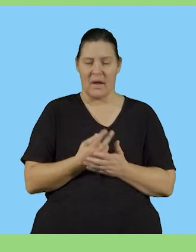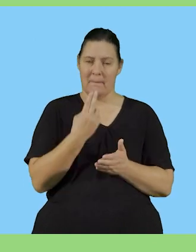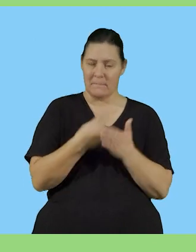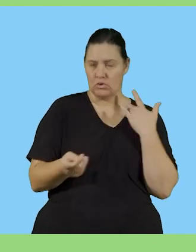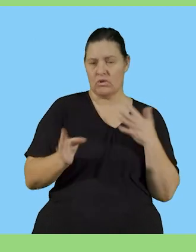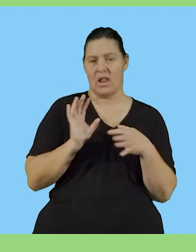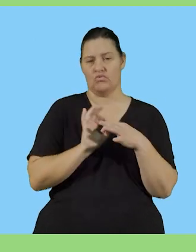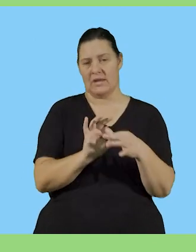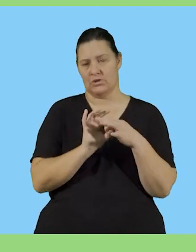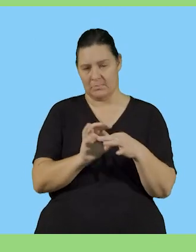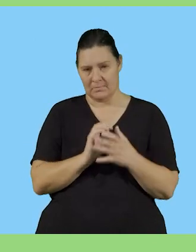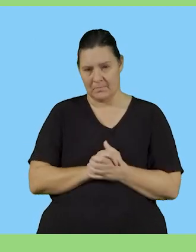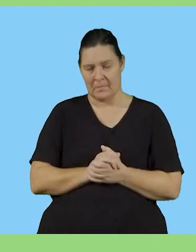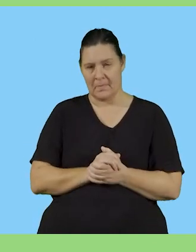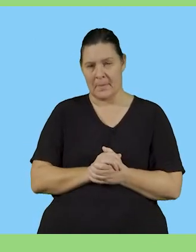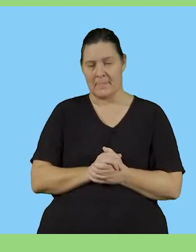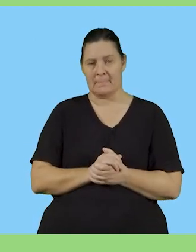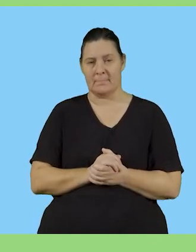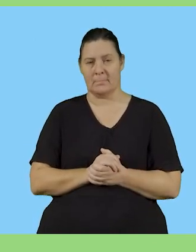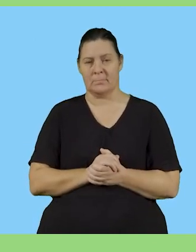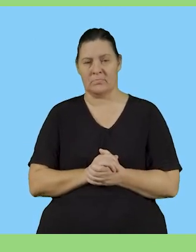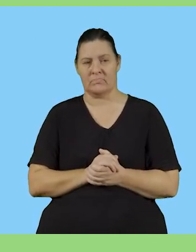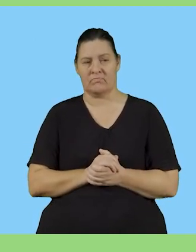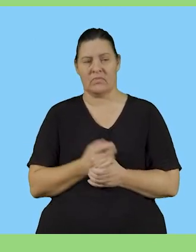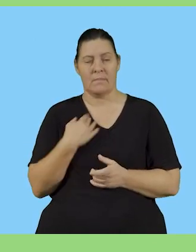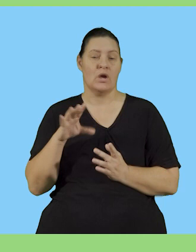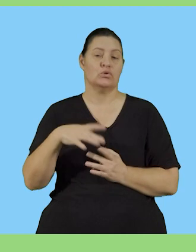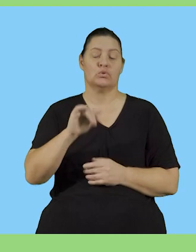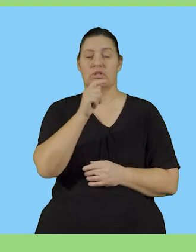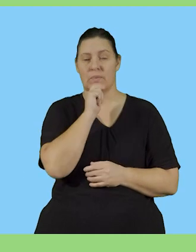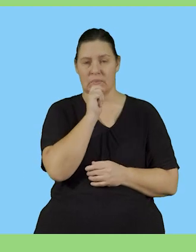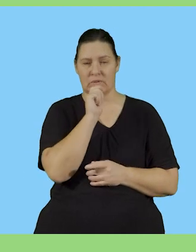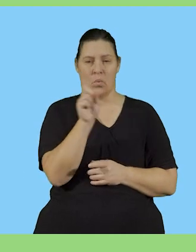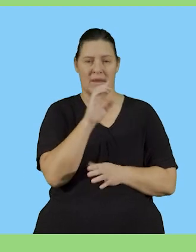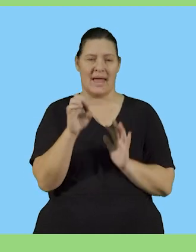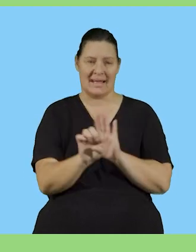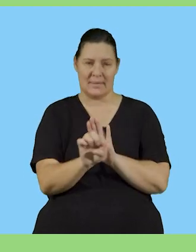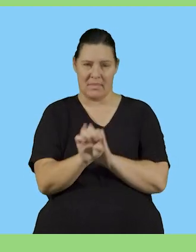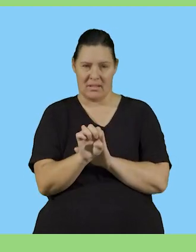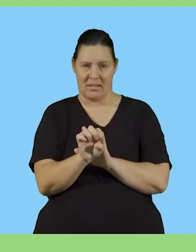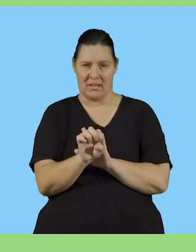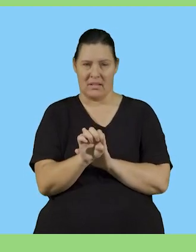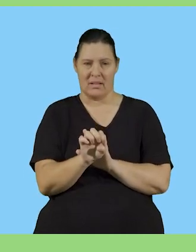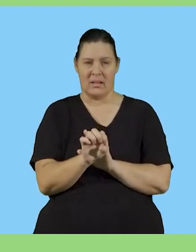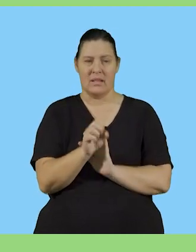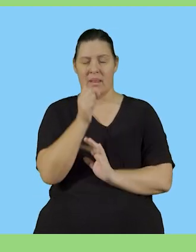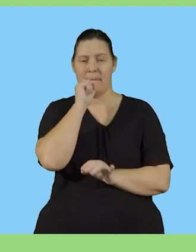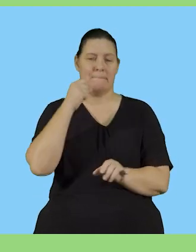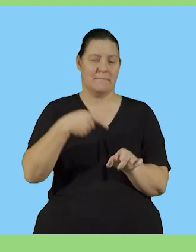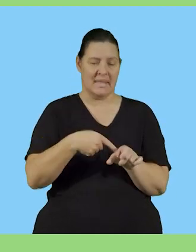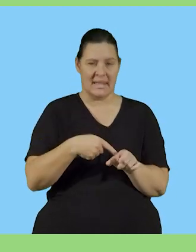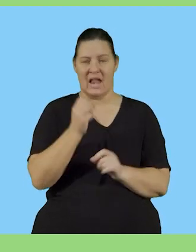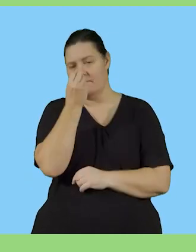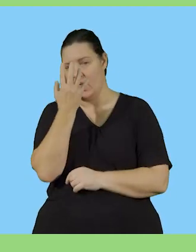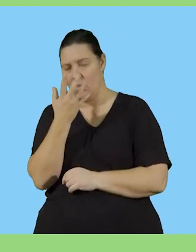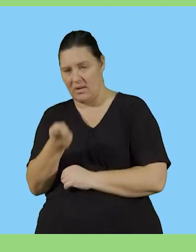a mutualistic relationship. So the one that I chose to use was the example between